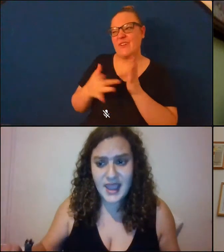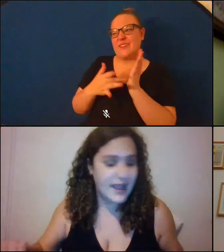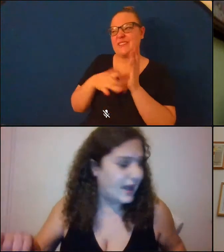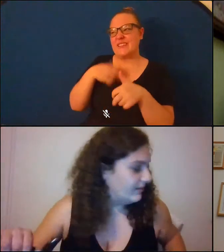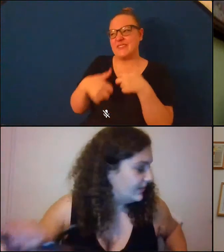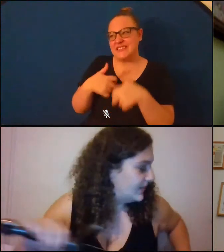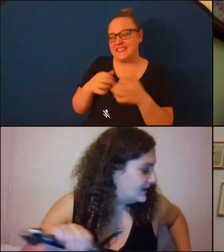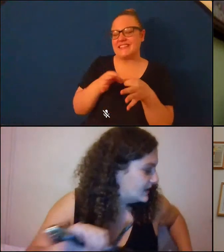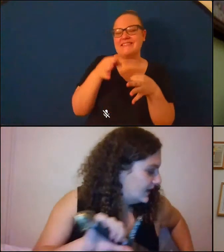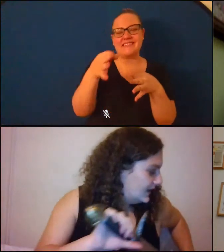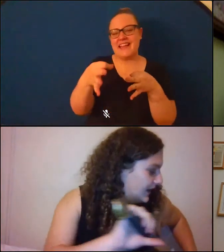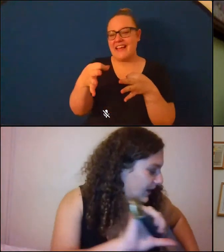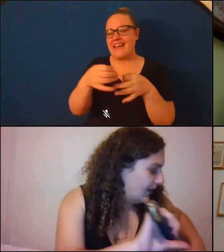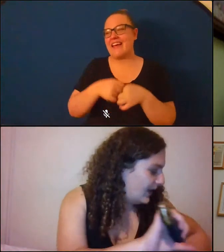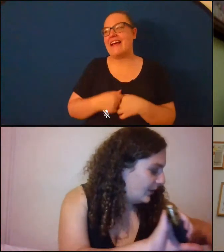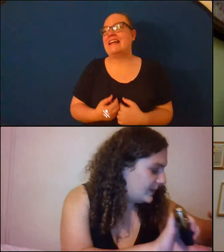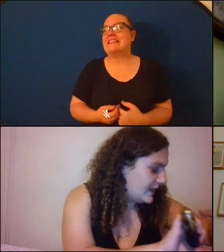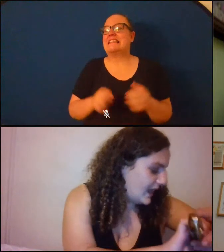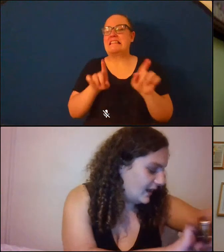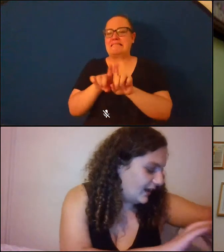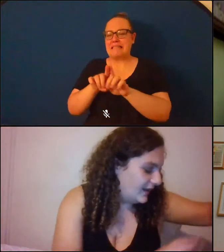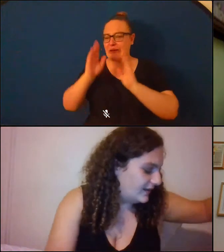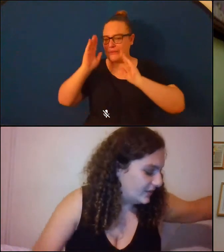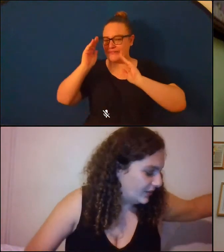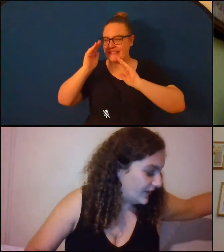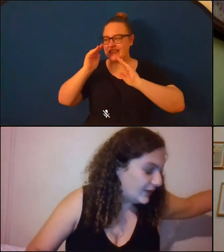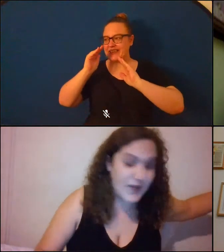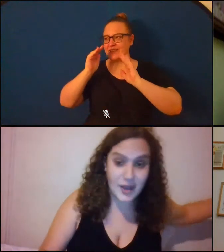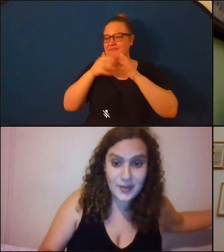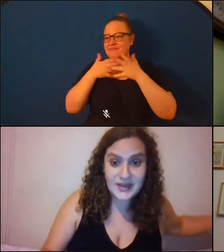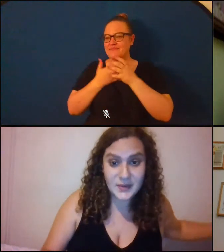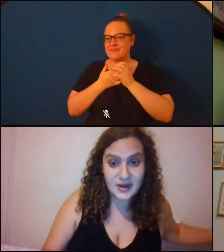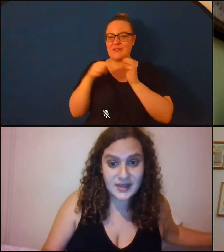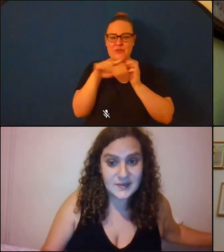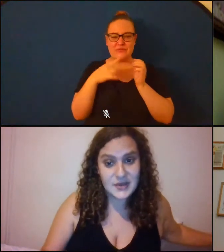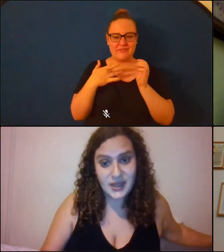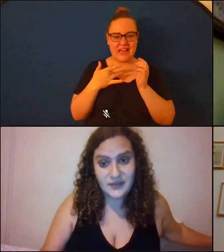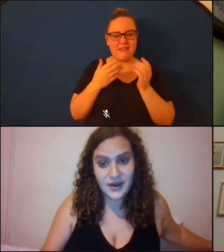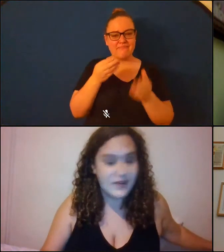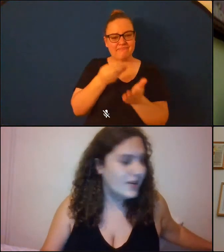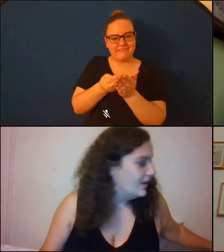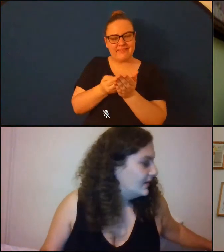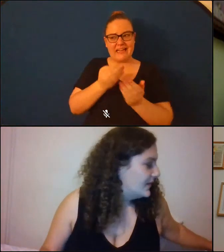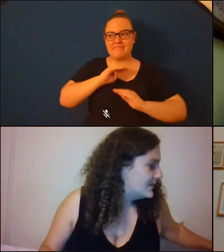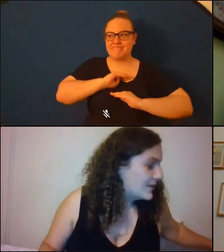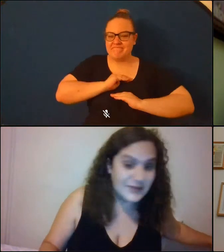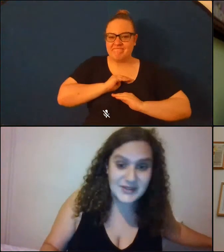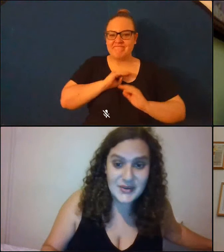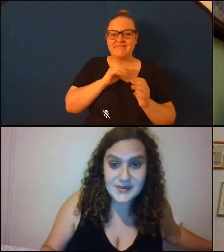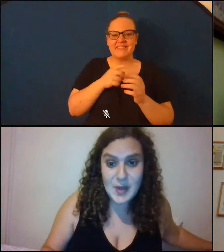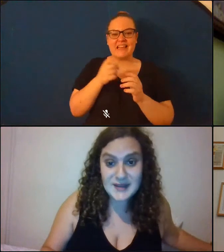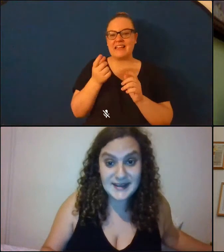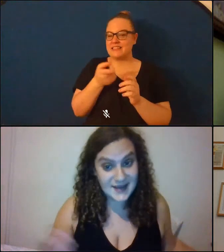the delay. And I hope that you feel you've got your money's worth, especially if you're one of those